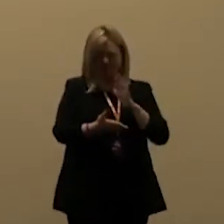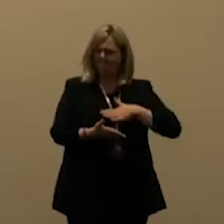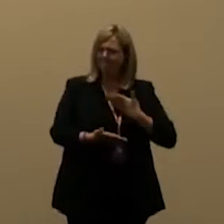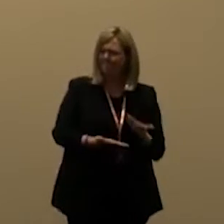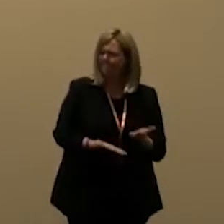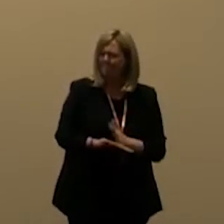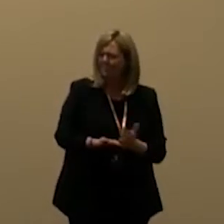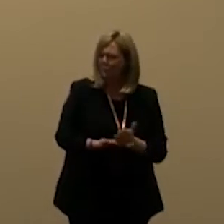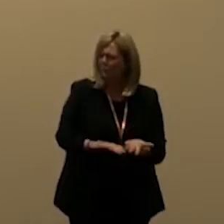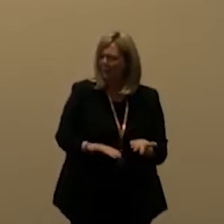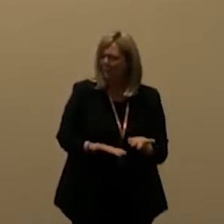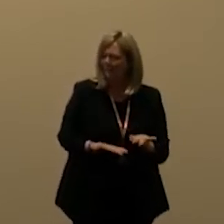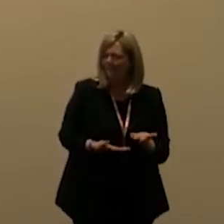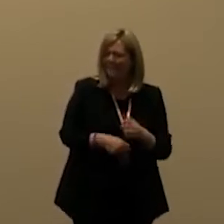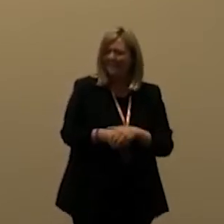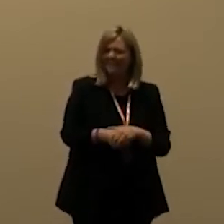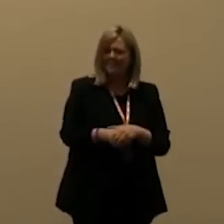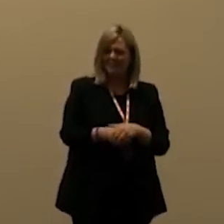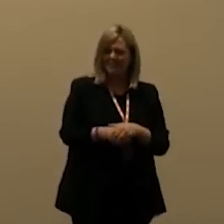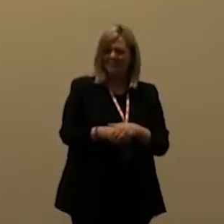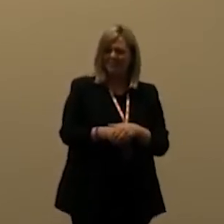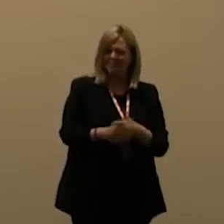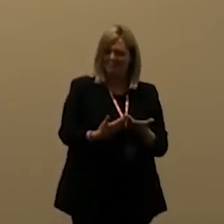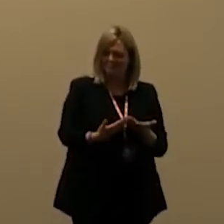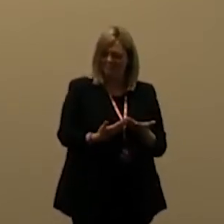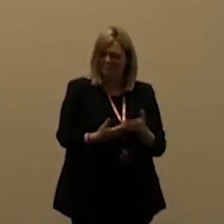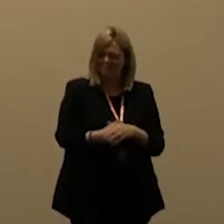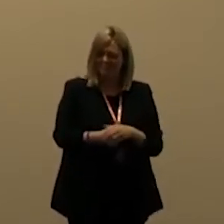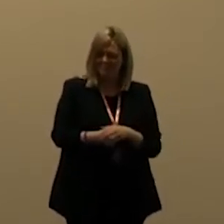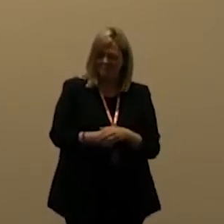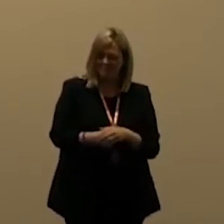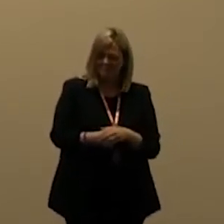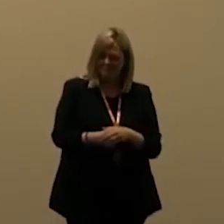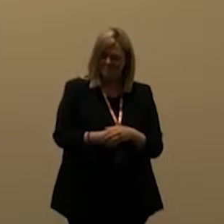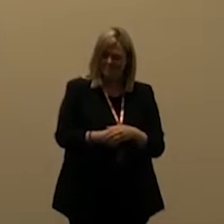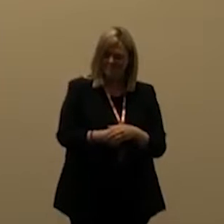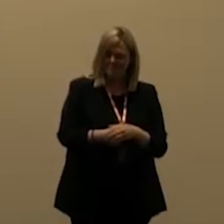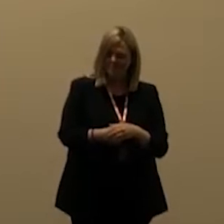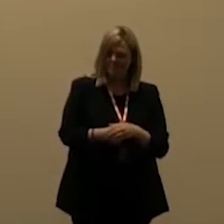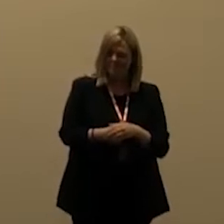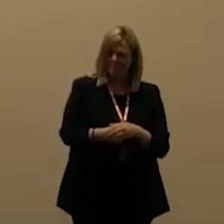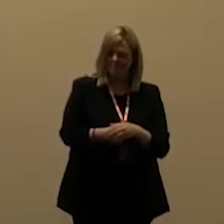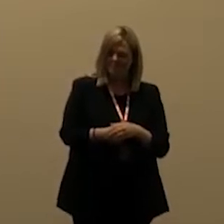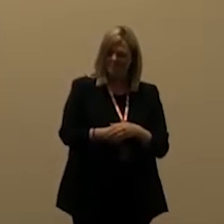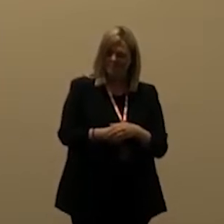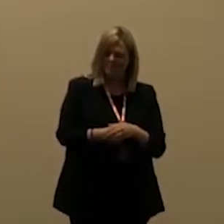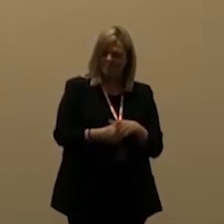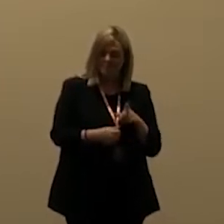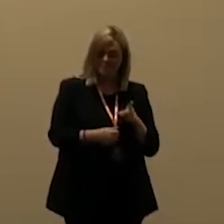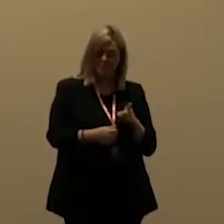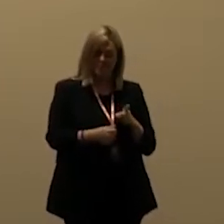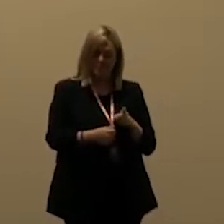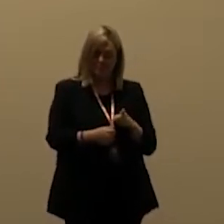sea with the way they worked. And the fascinating thing is, you know,